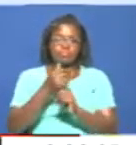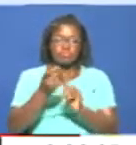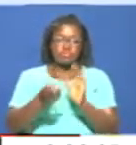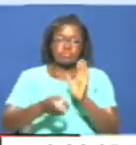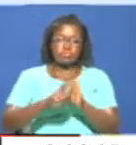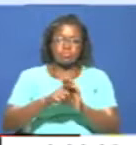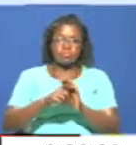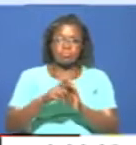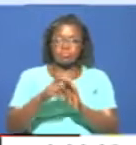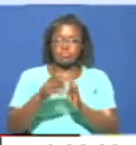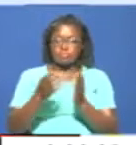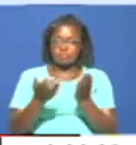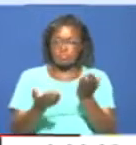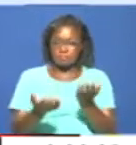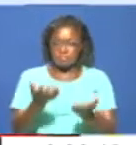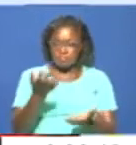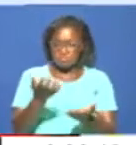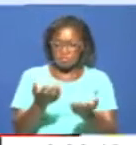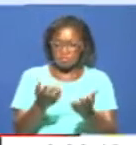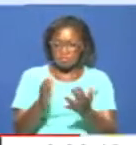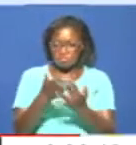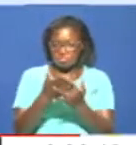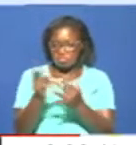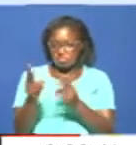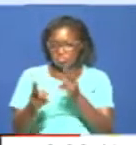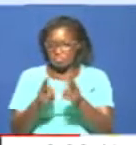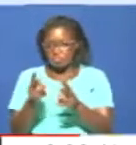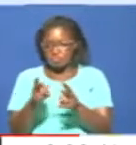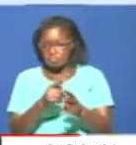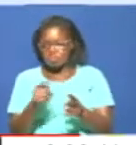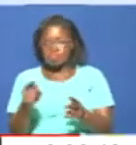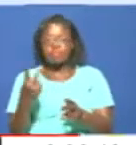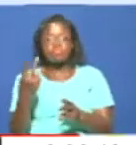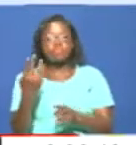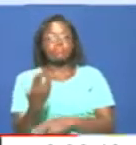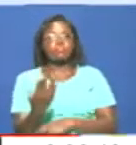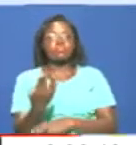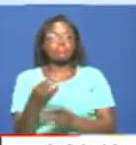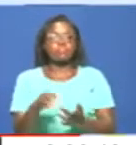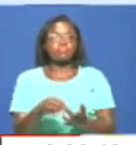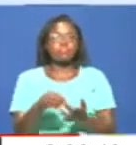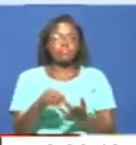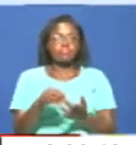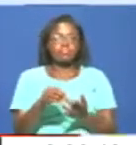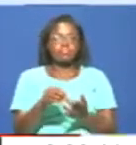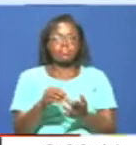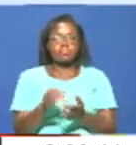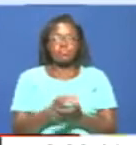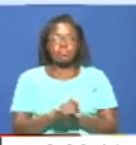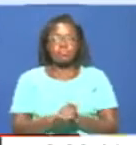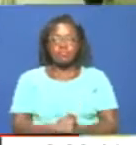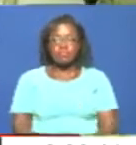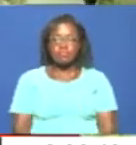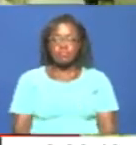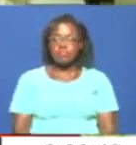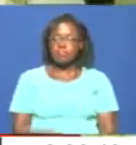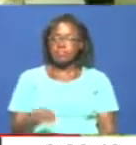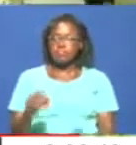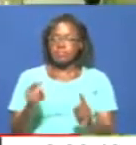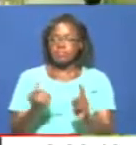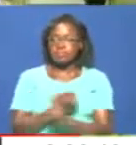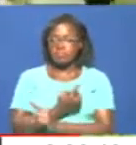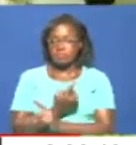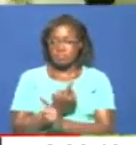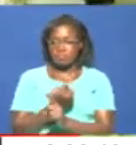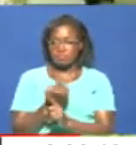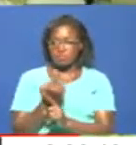sizes of between size 22 and 24, especially for Fuete and As varieties. The